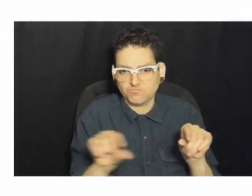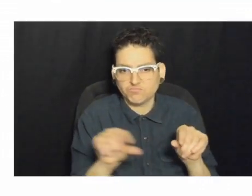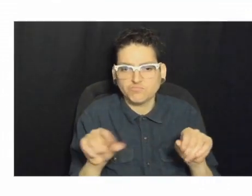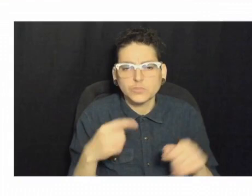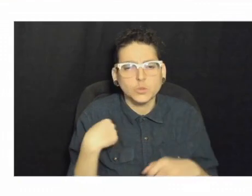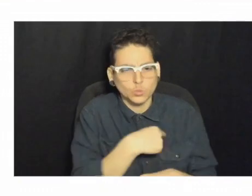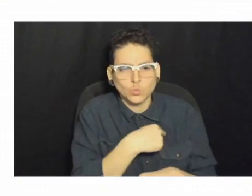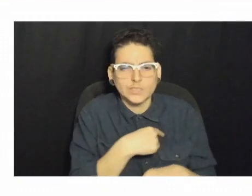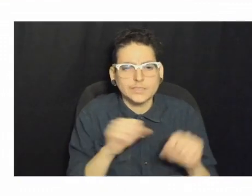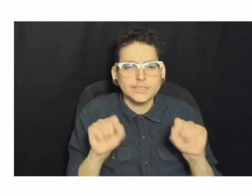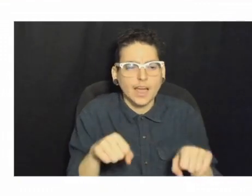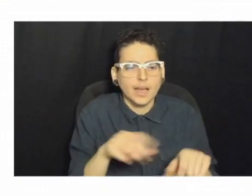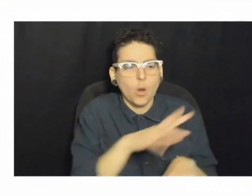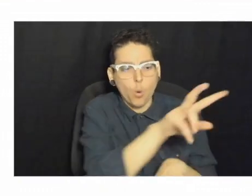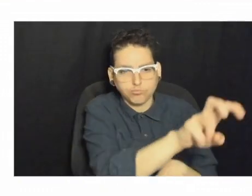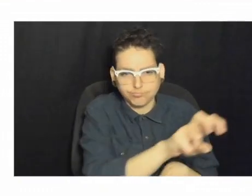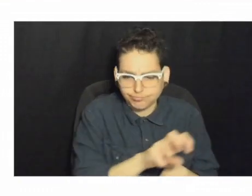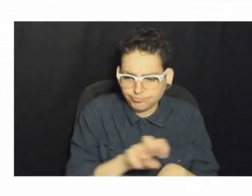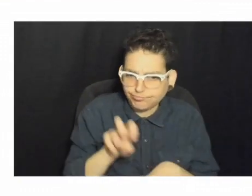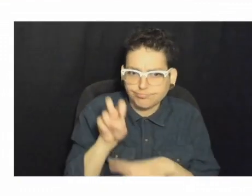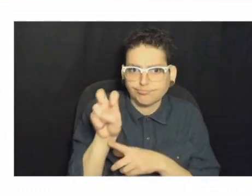Miro board.